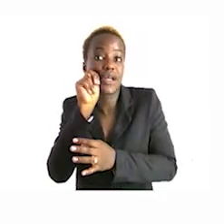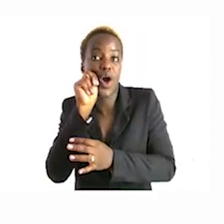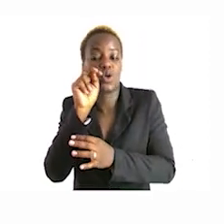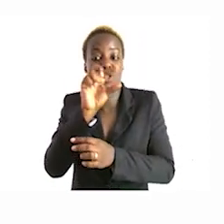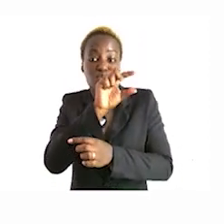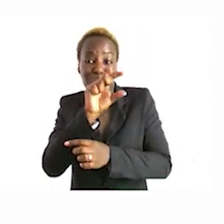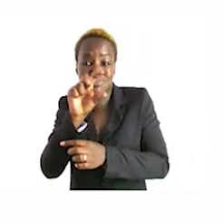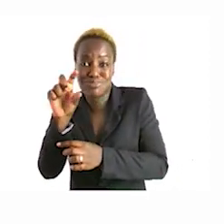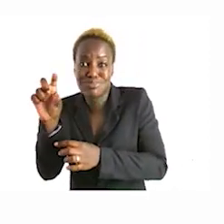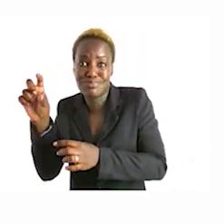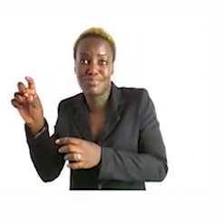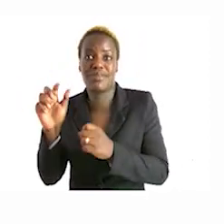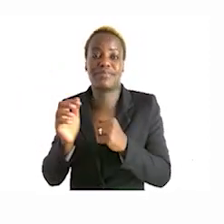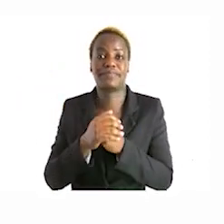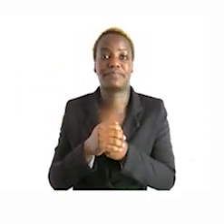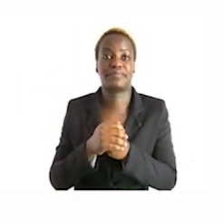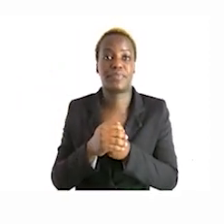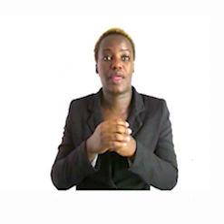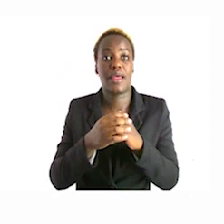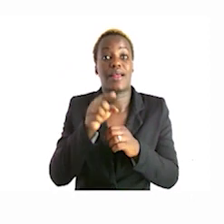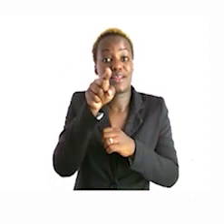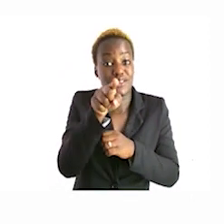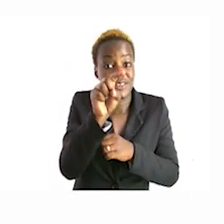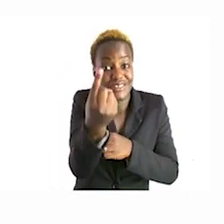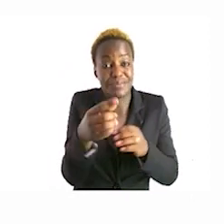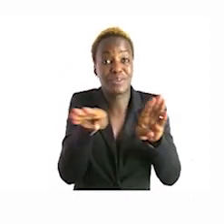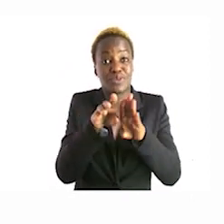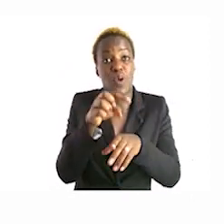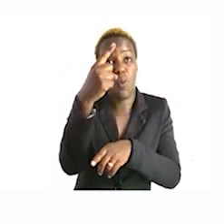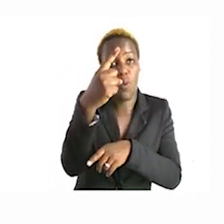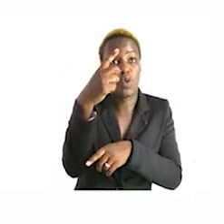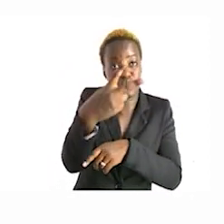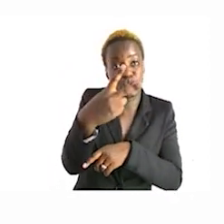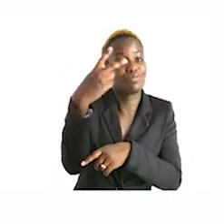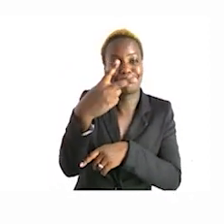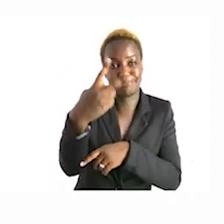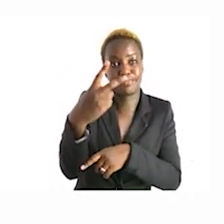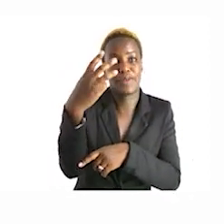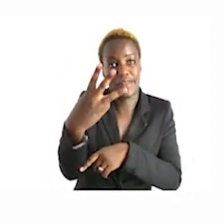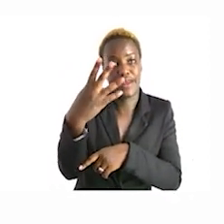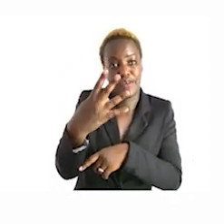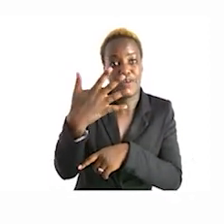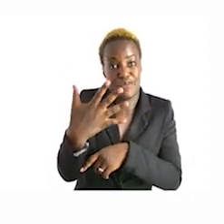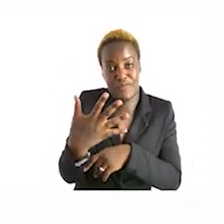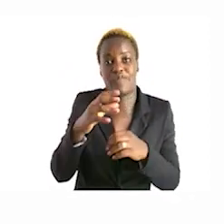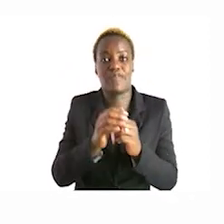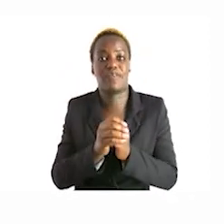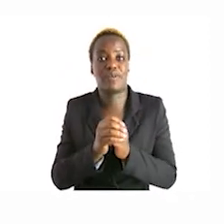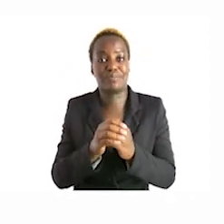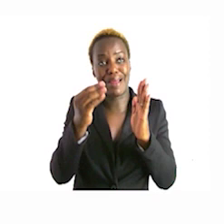right? I would like for you to do number 2, number 3, and number 4, and number 5 by filling in